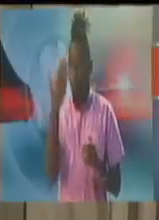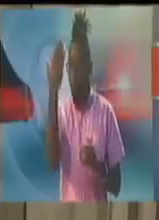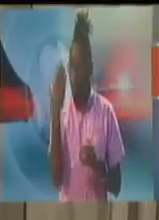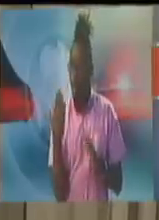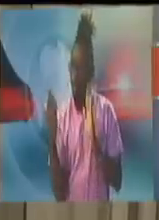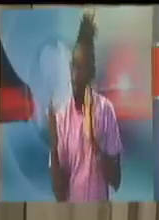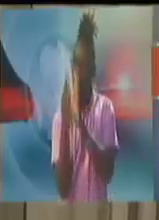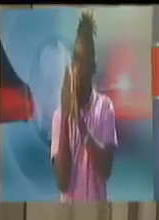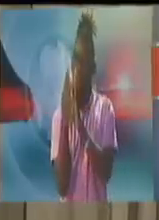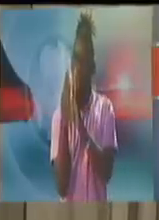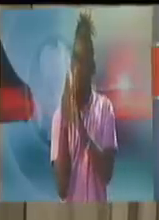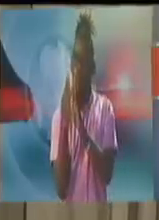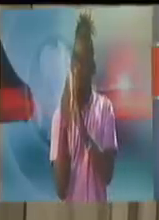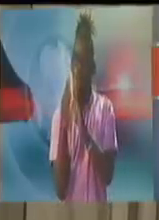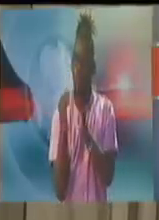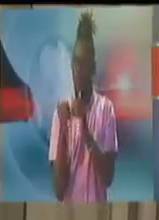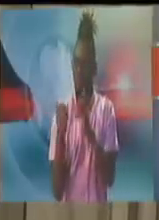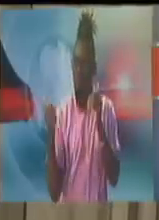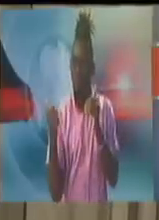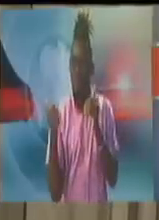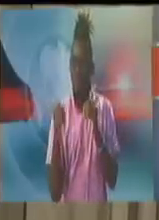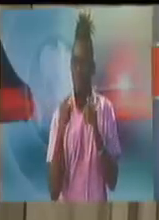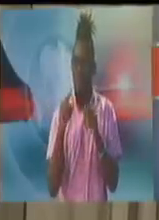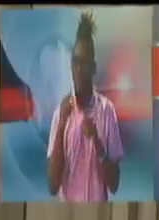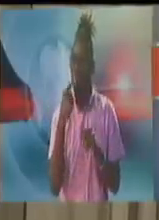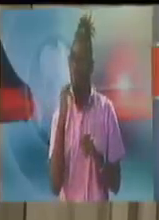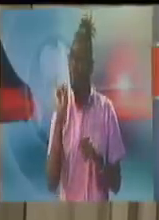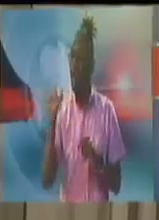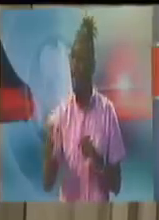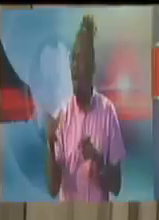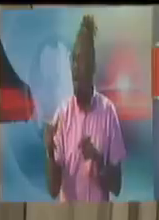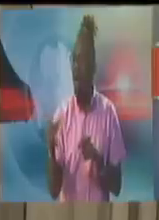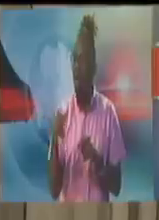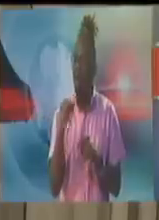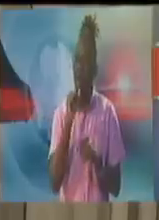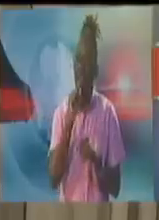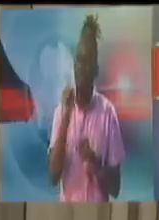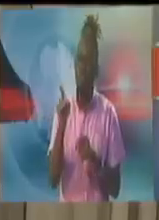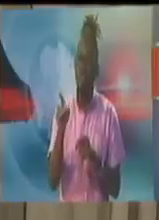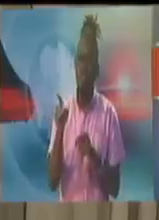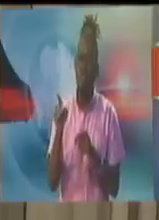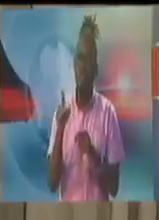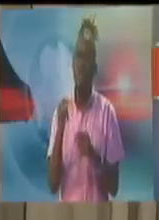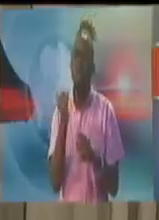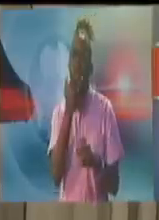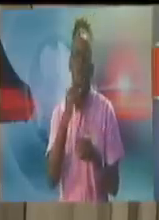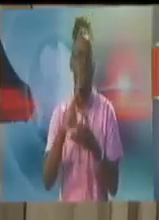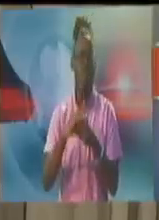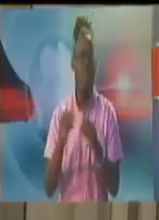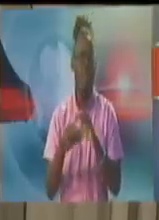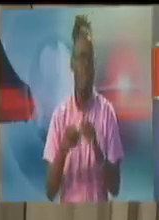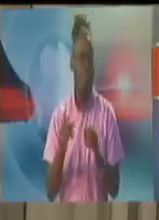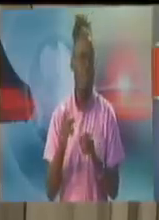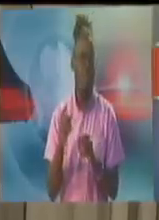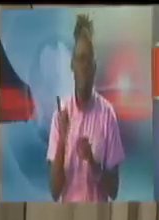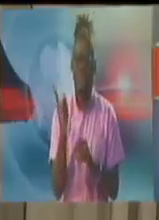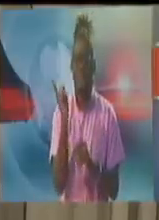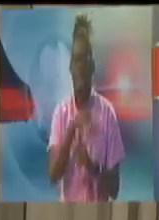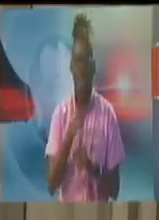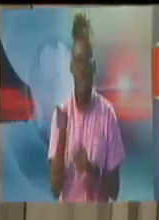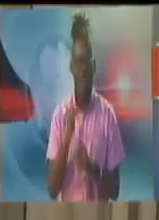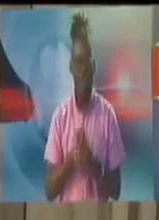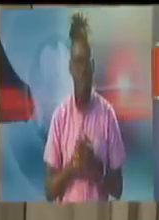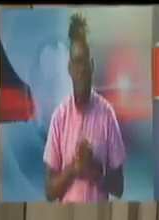on television, TV6 News, claiming that the government was the worst thing and preventing him from coming home, and he went there to get treatment for his